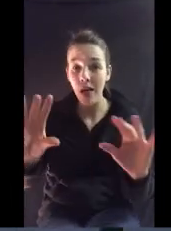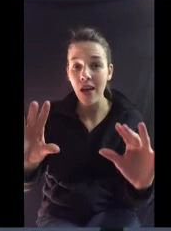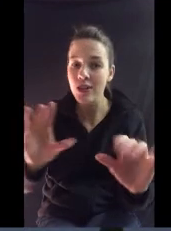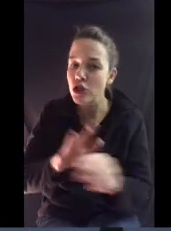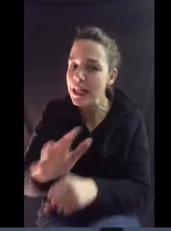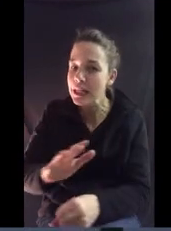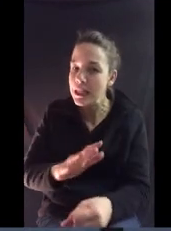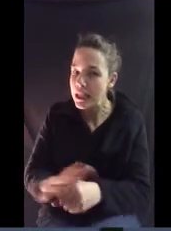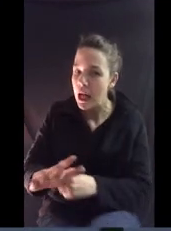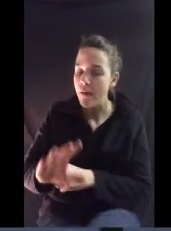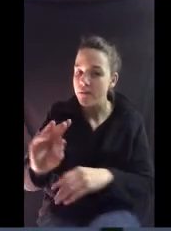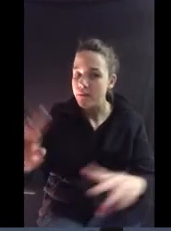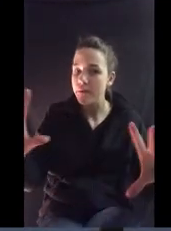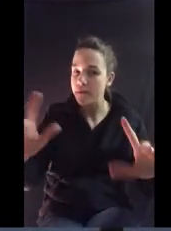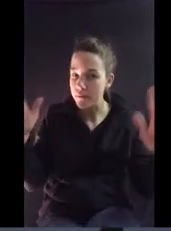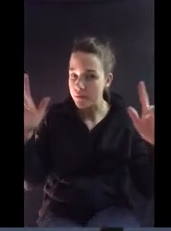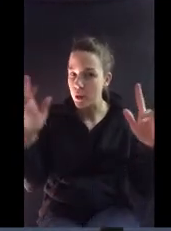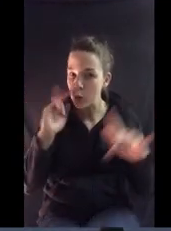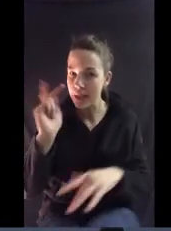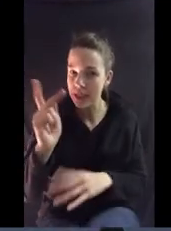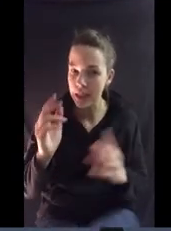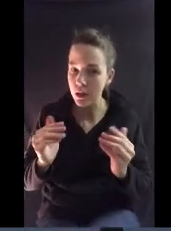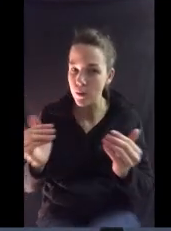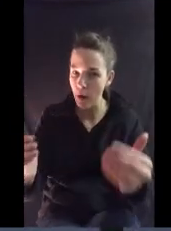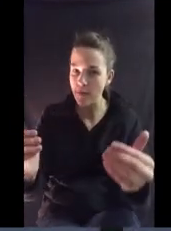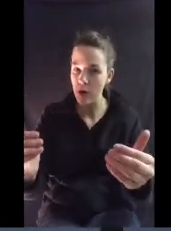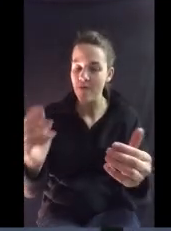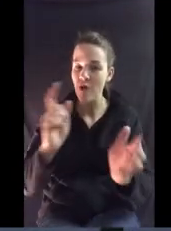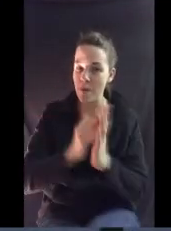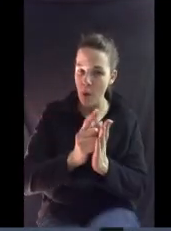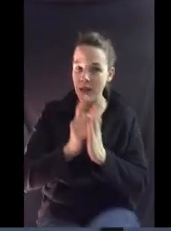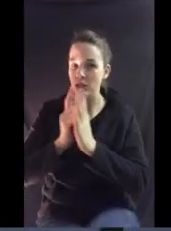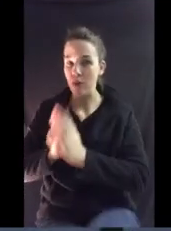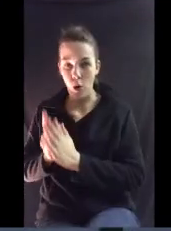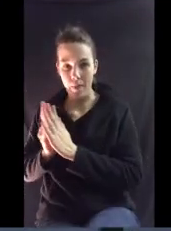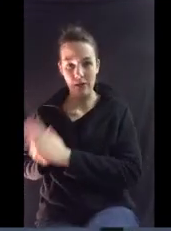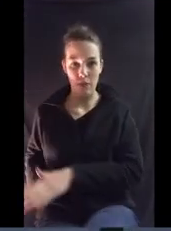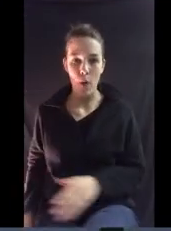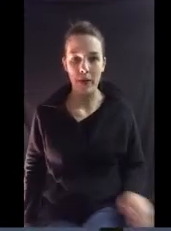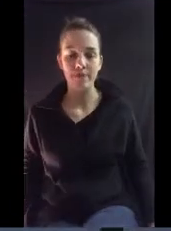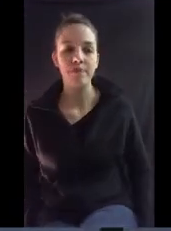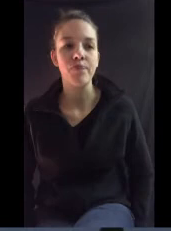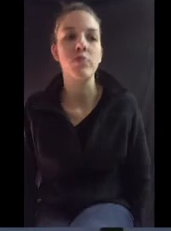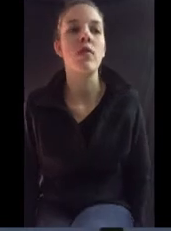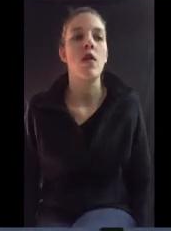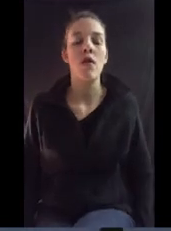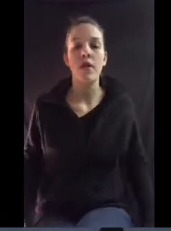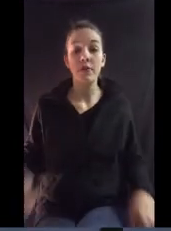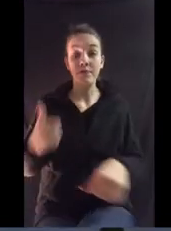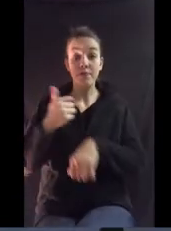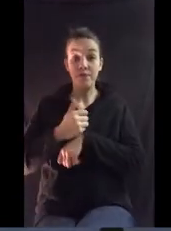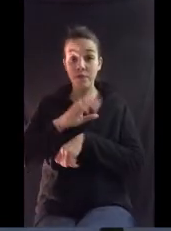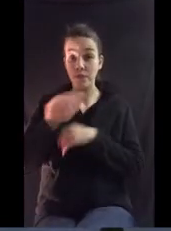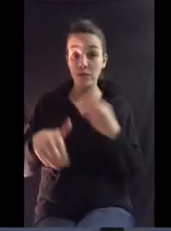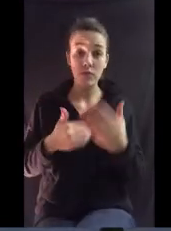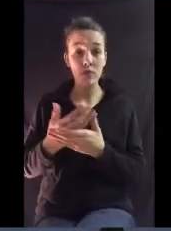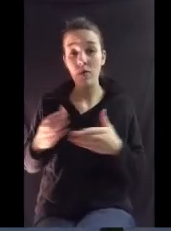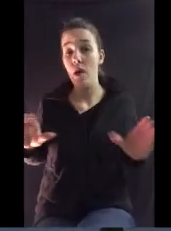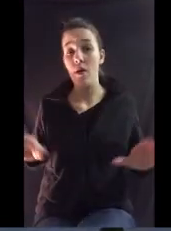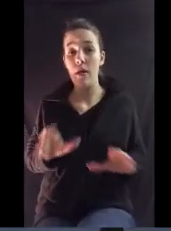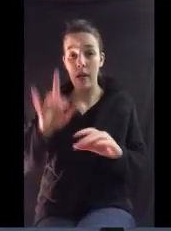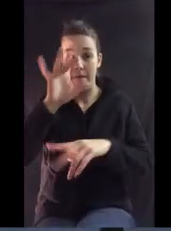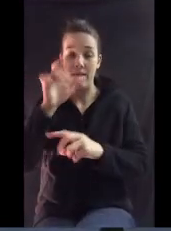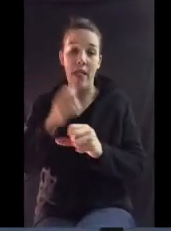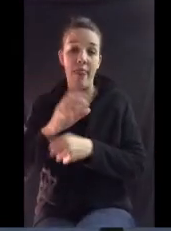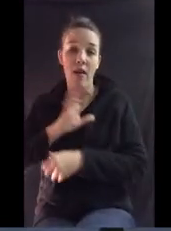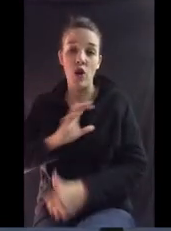the headlights provide just enough illumination to move forward from moment to moment. And the foundation